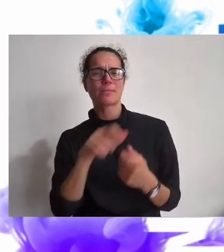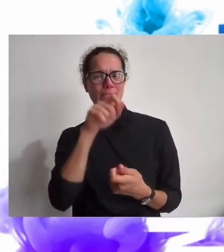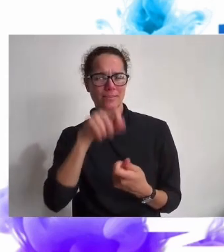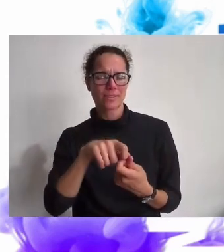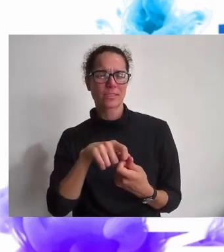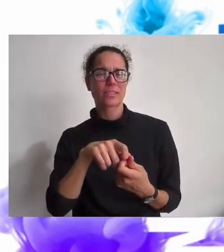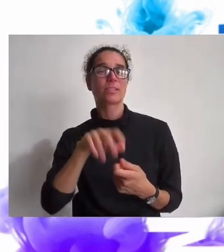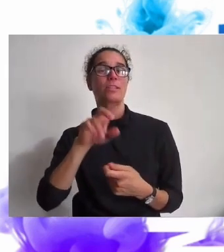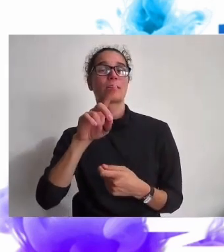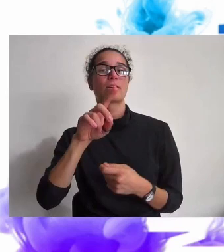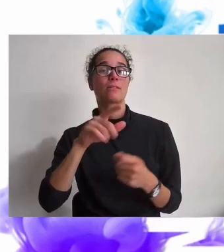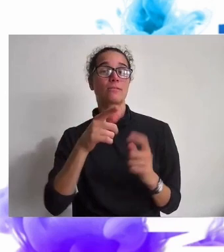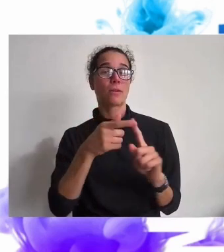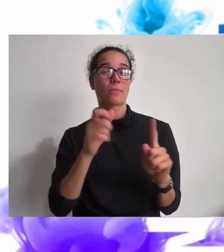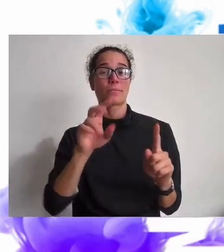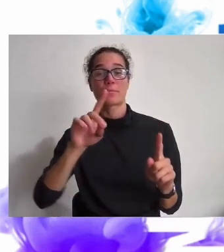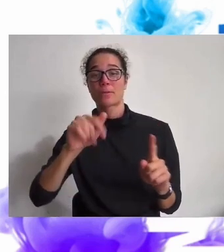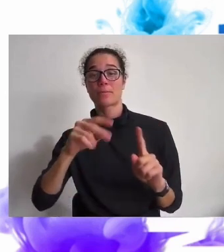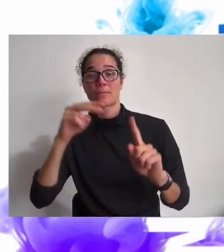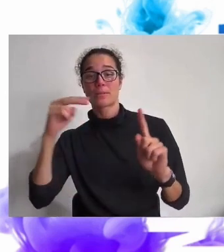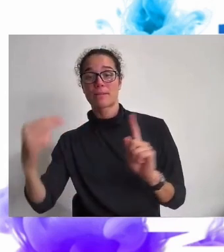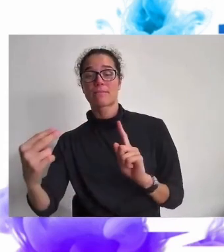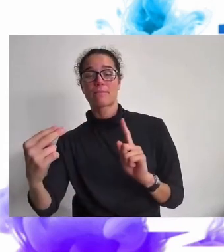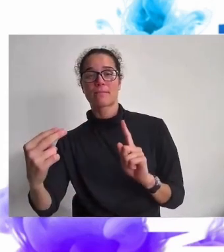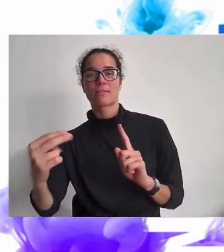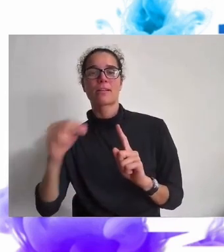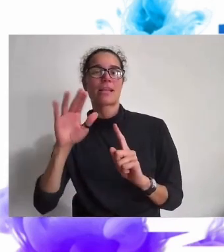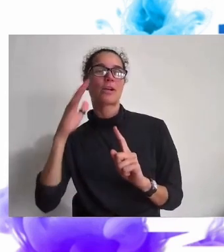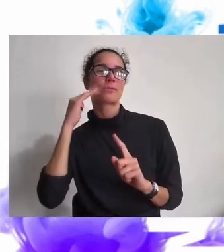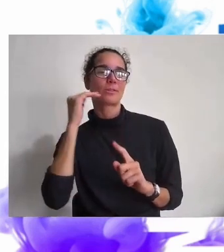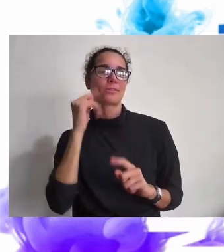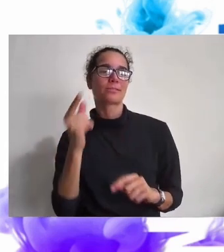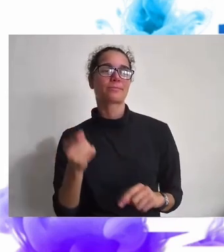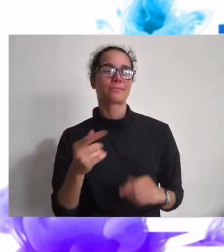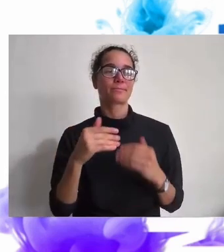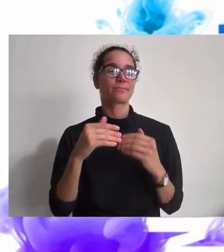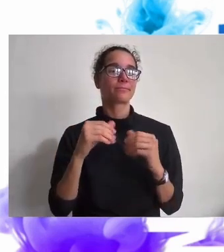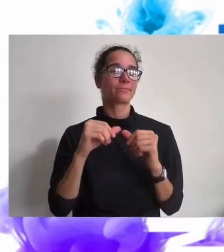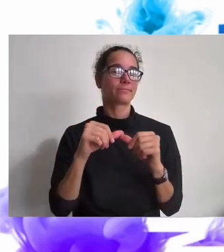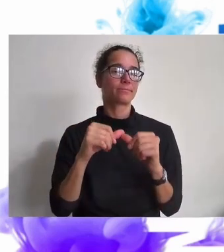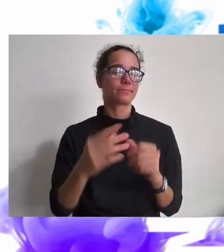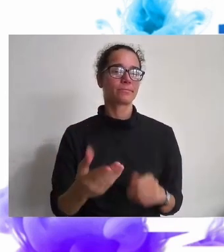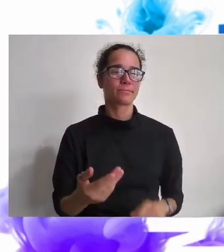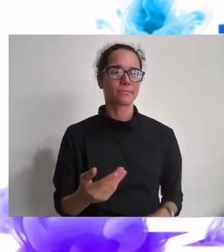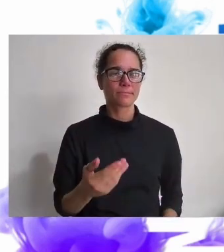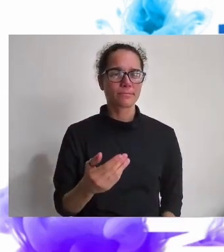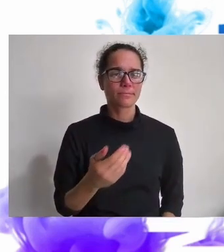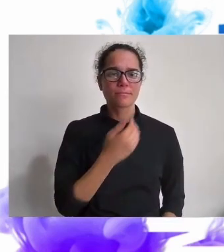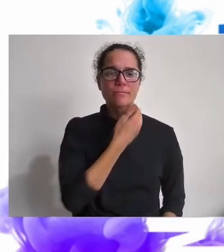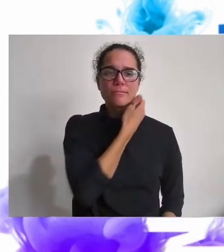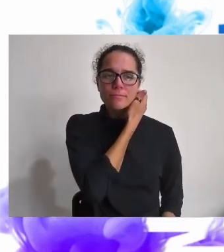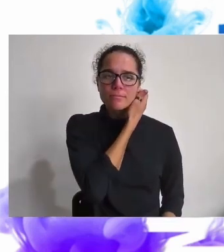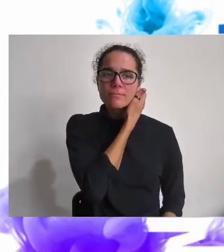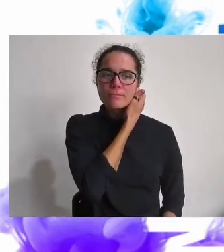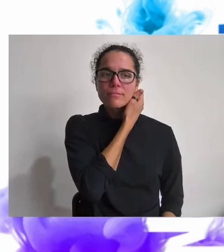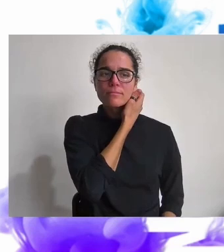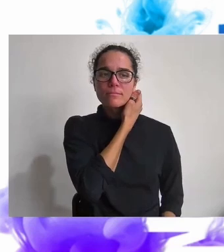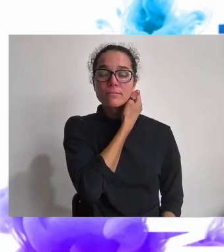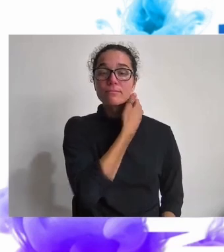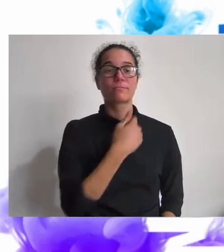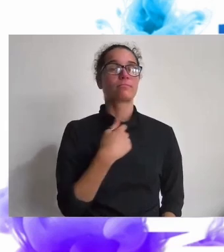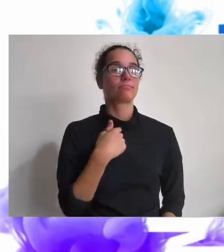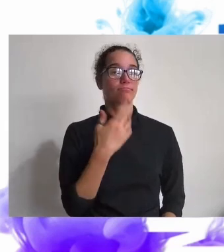disability perspective and lens and experience. Moving next, I will have the unique opportunity